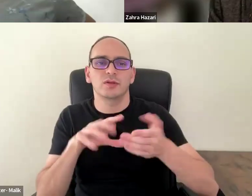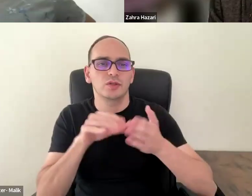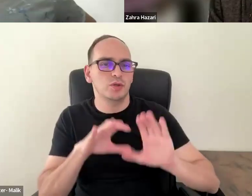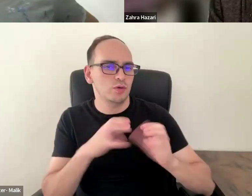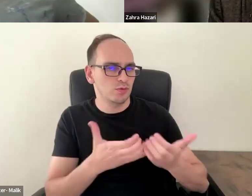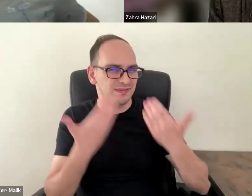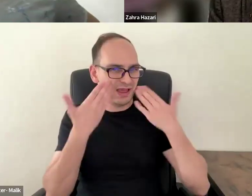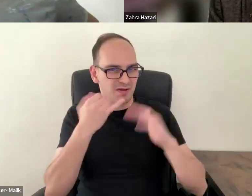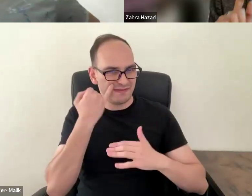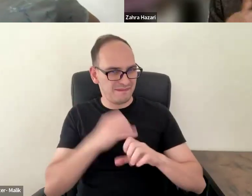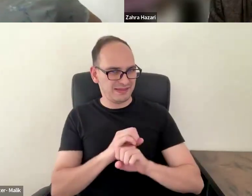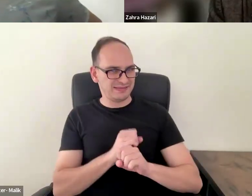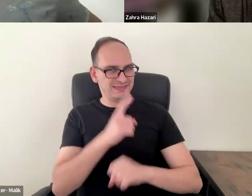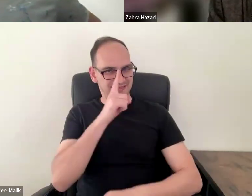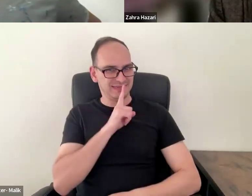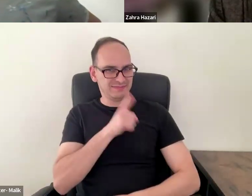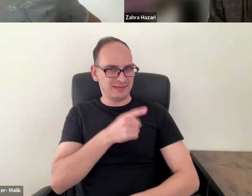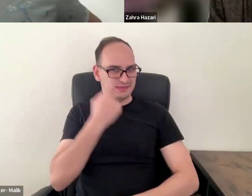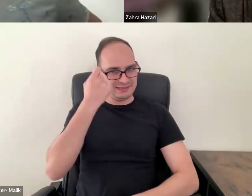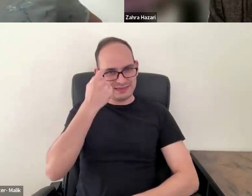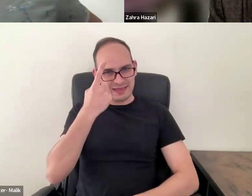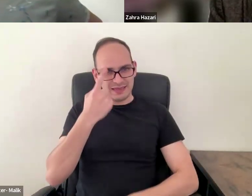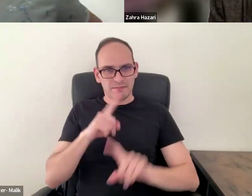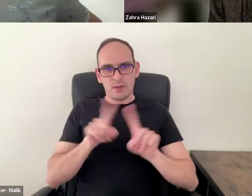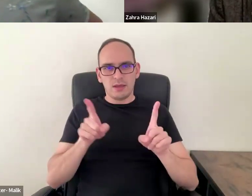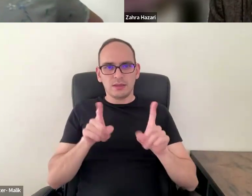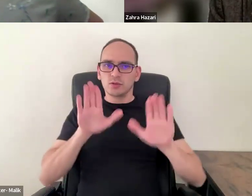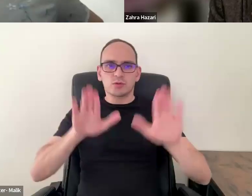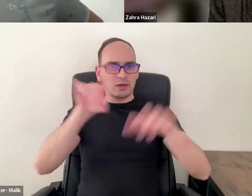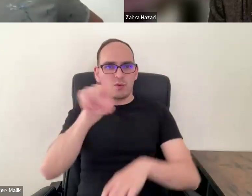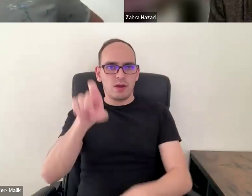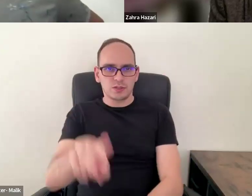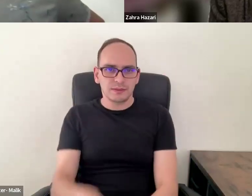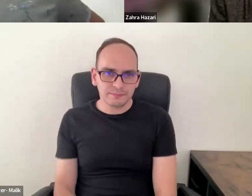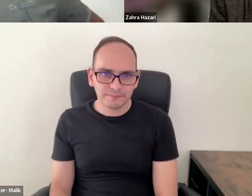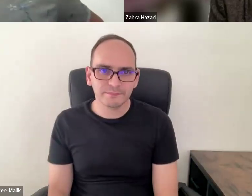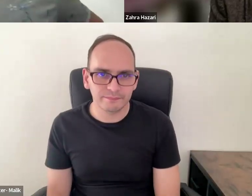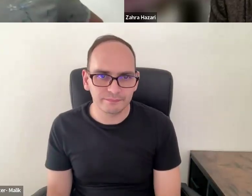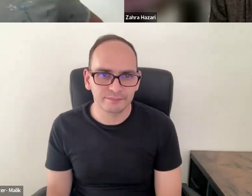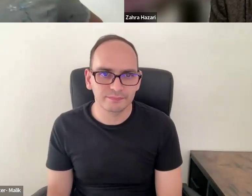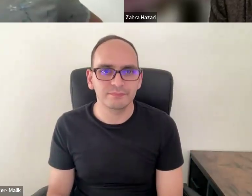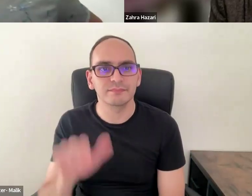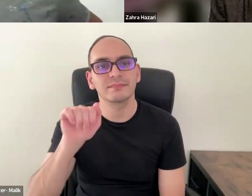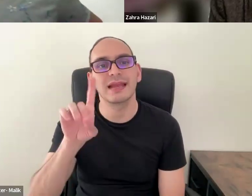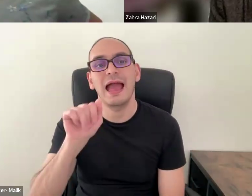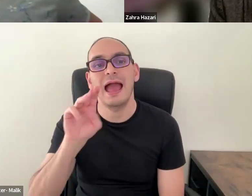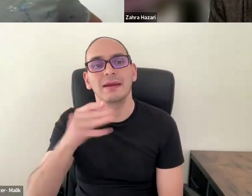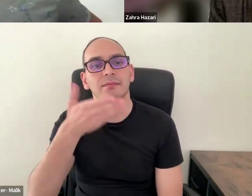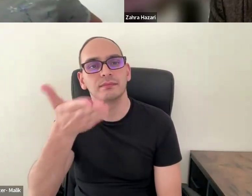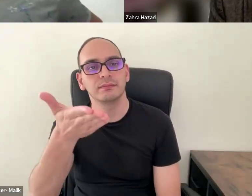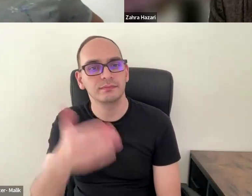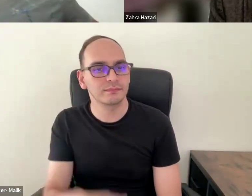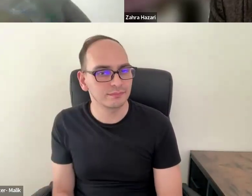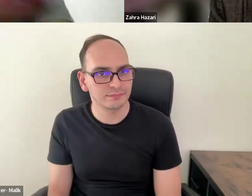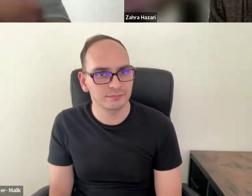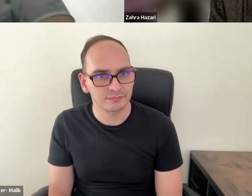makes sense. Yeah. But yeah, that was a great question. So yes, Adam, go ahead and unmute yourself.